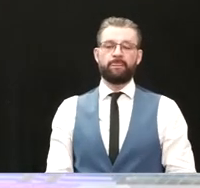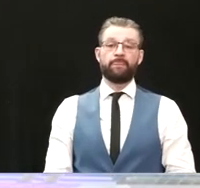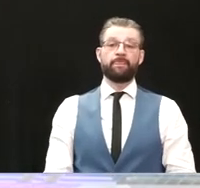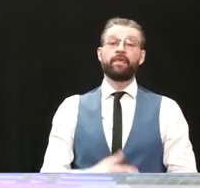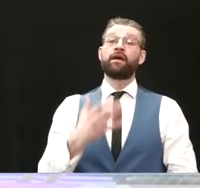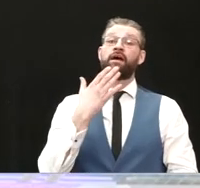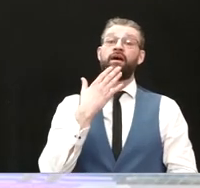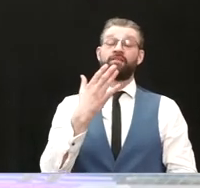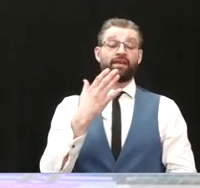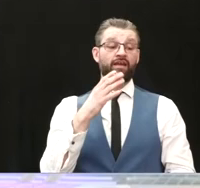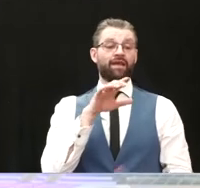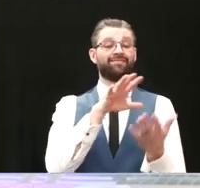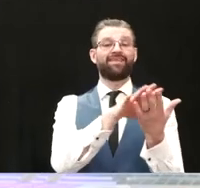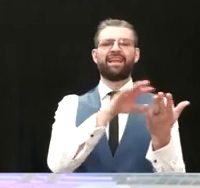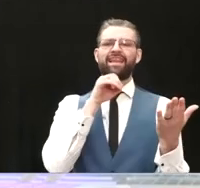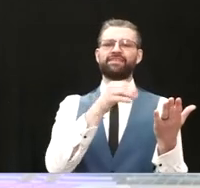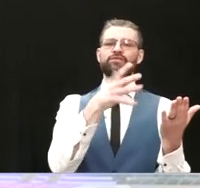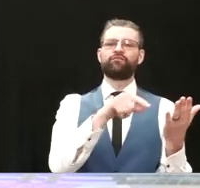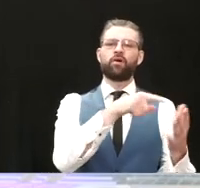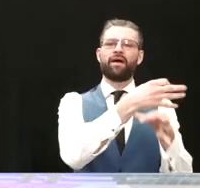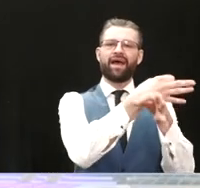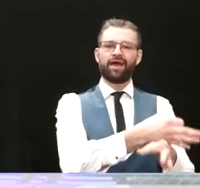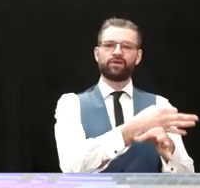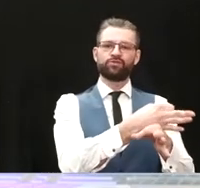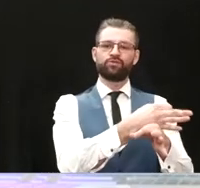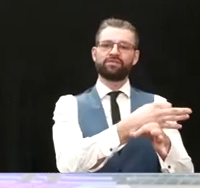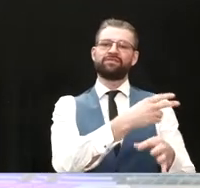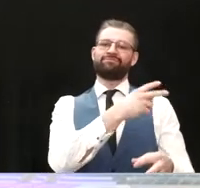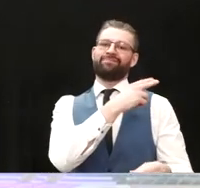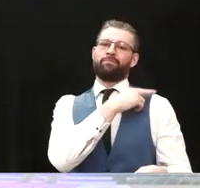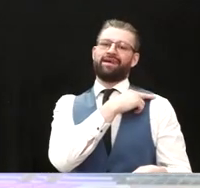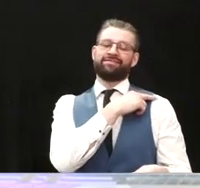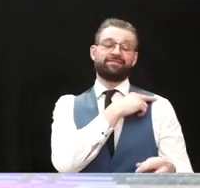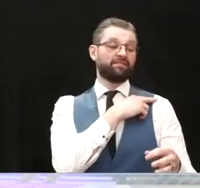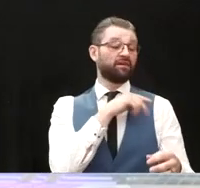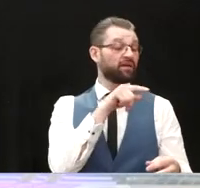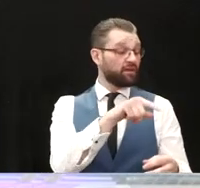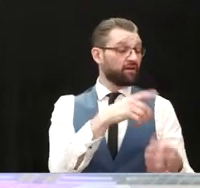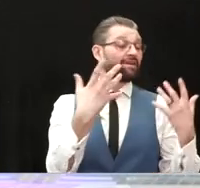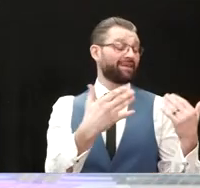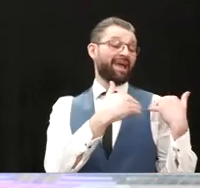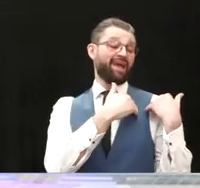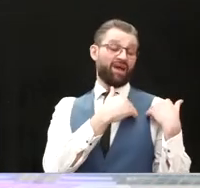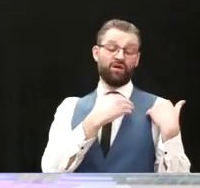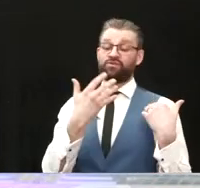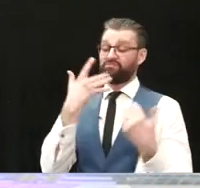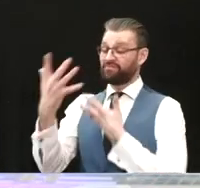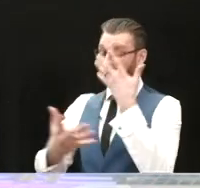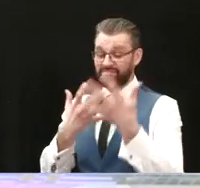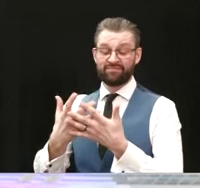our Lessons from Auschwitz ambassadors, on whose shoulders the retelling of these histories lies very